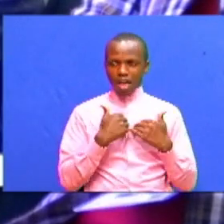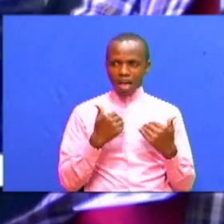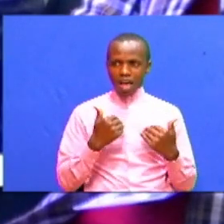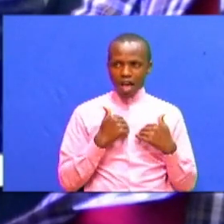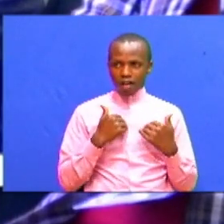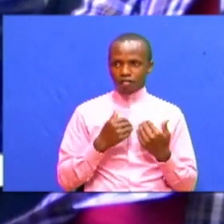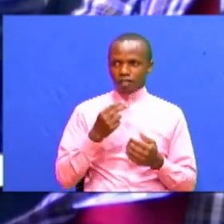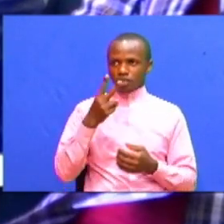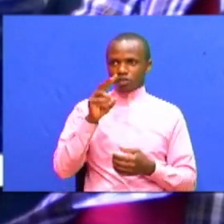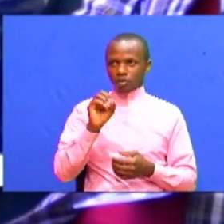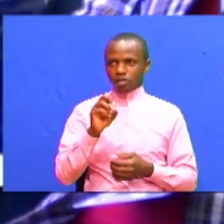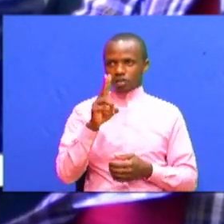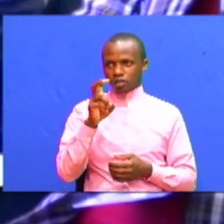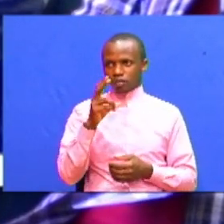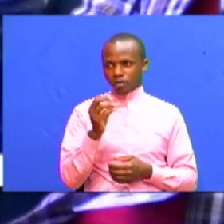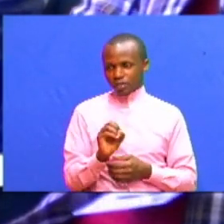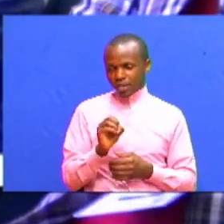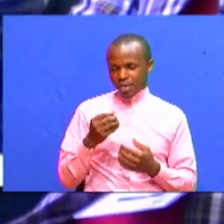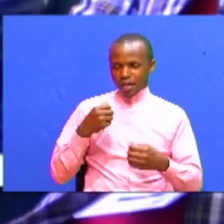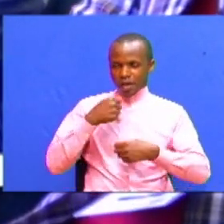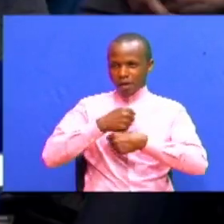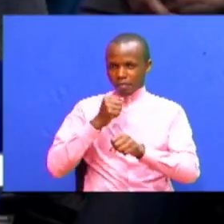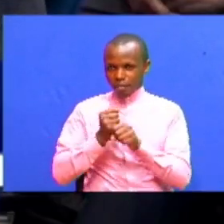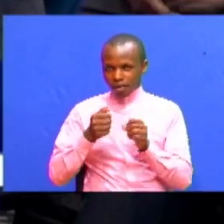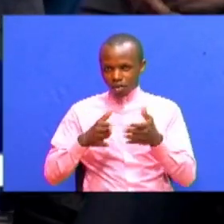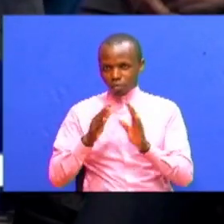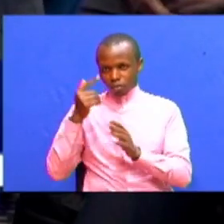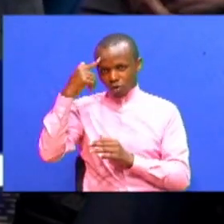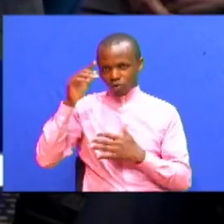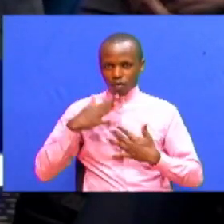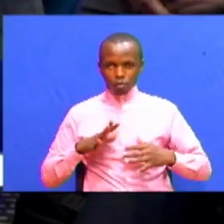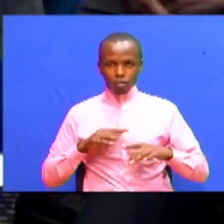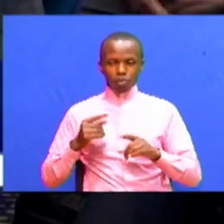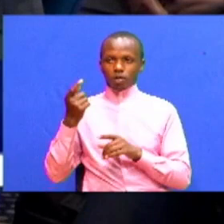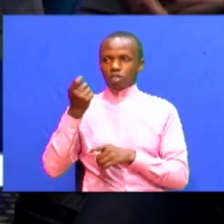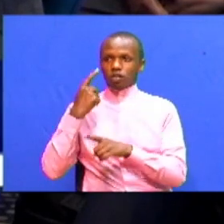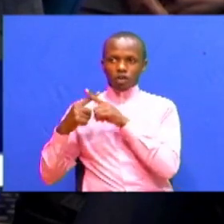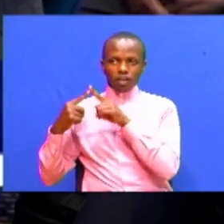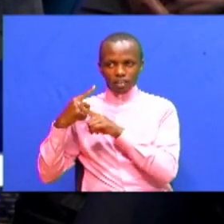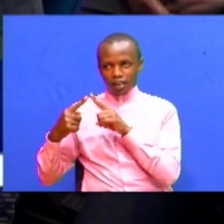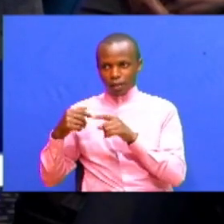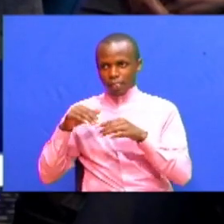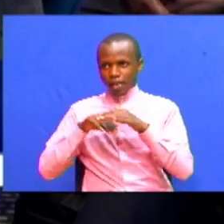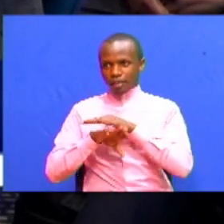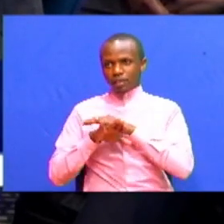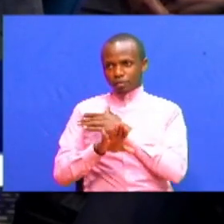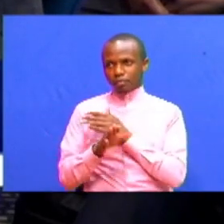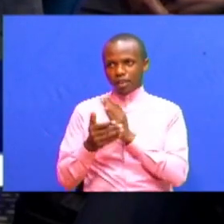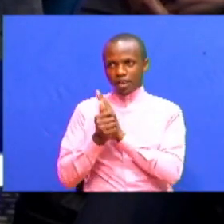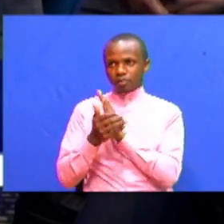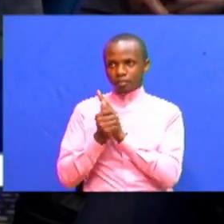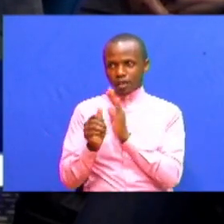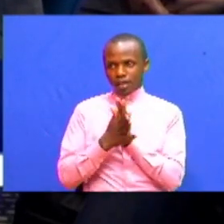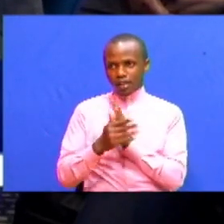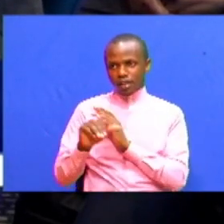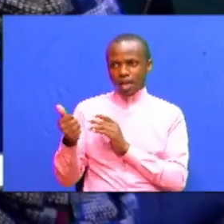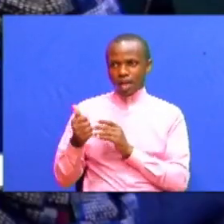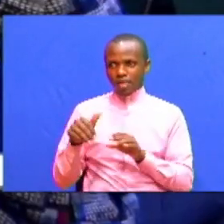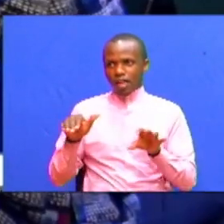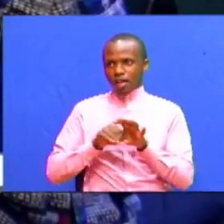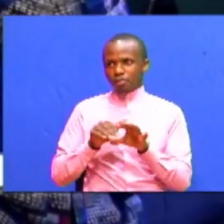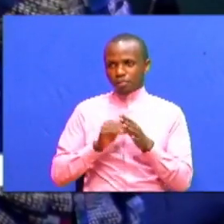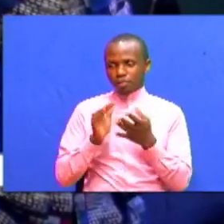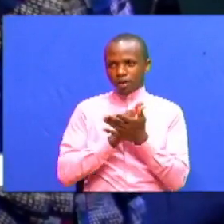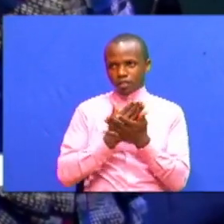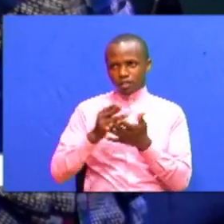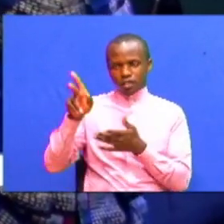in 2020. Created a platform for persons with lived experiences, accessibility experts and other relevant stakeholders to share knowledge and